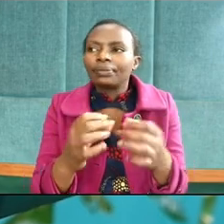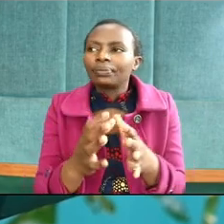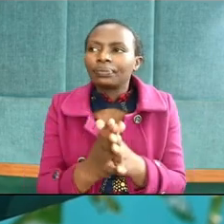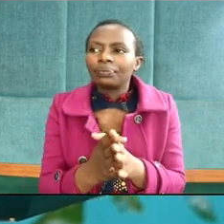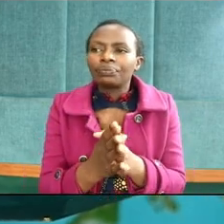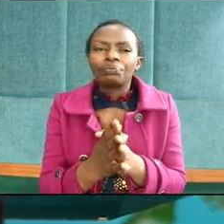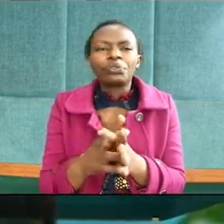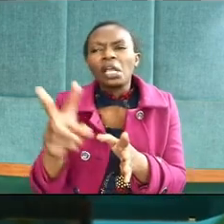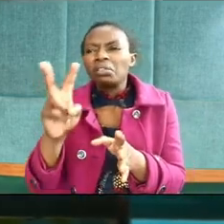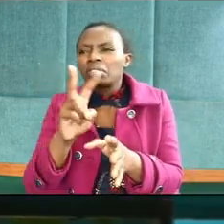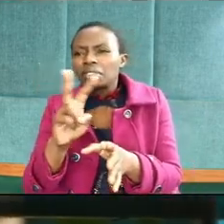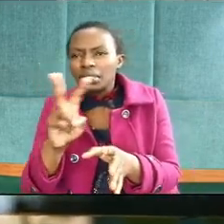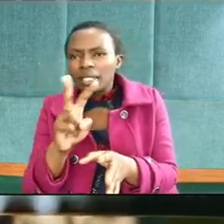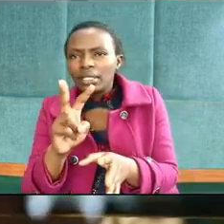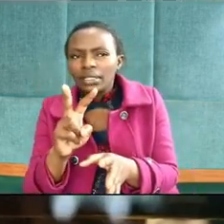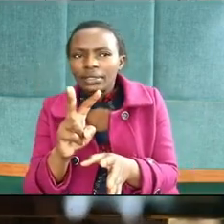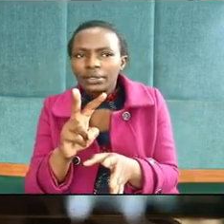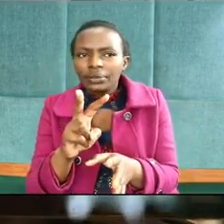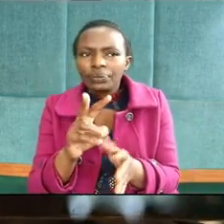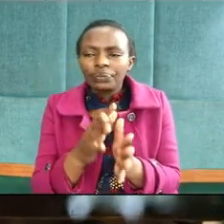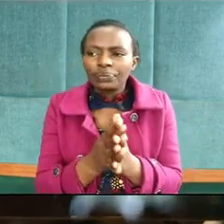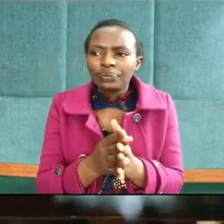Look, my brothers and sisters,